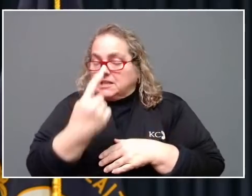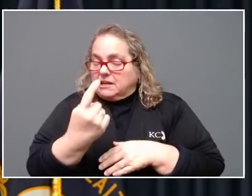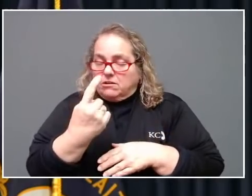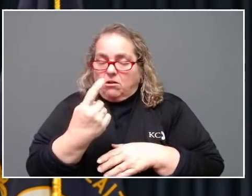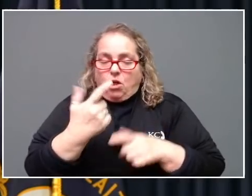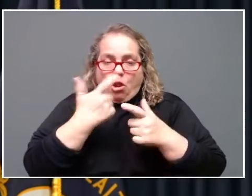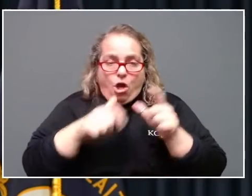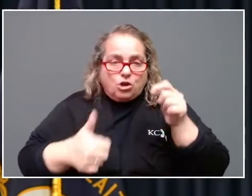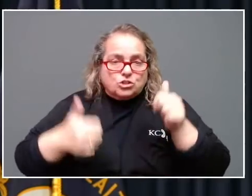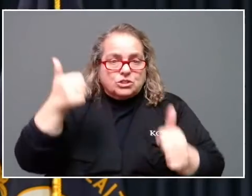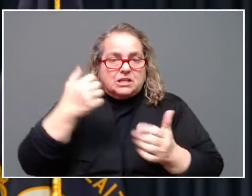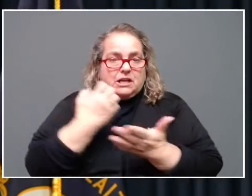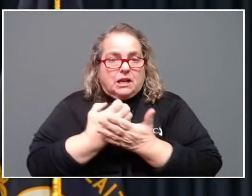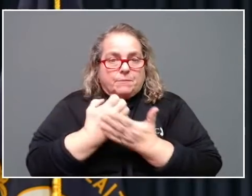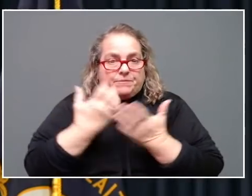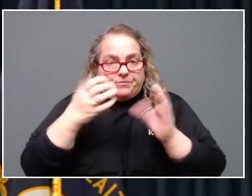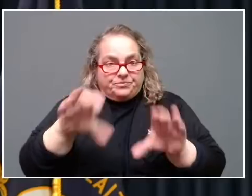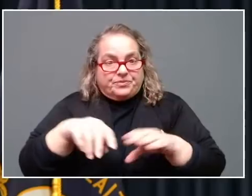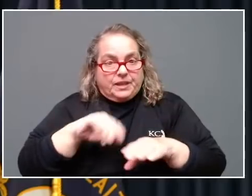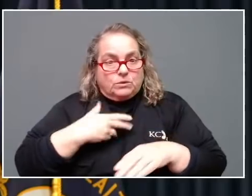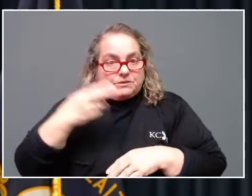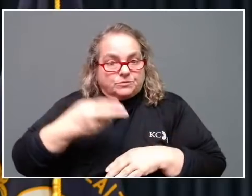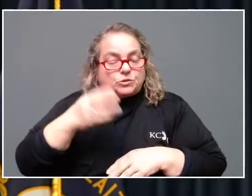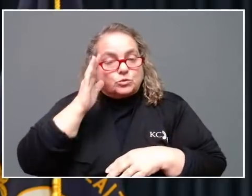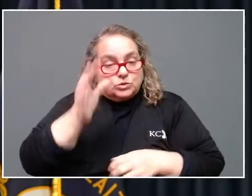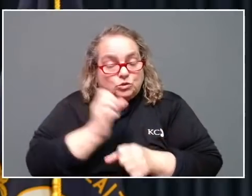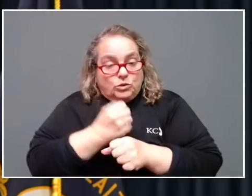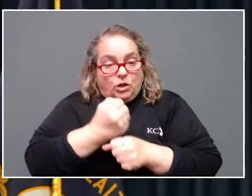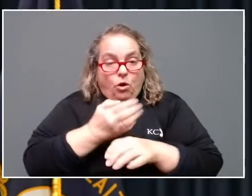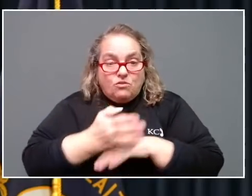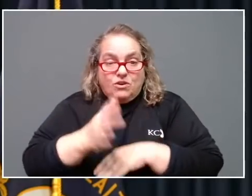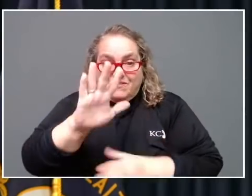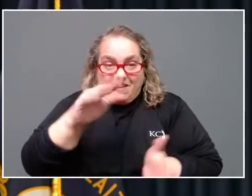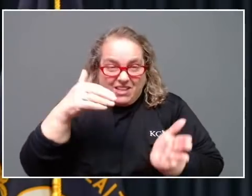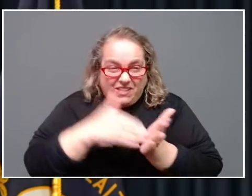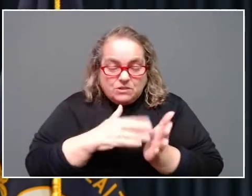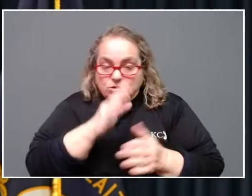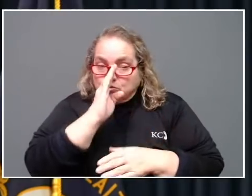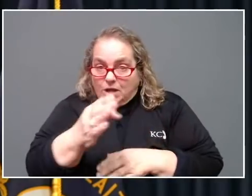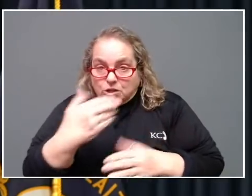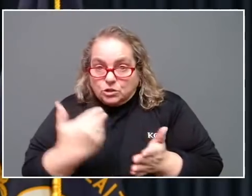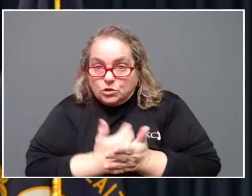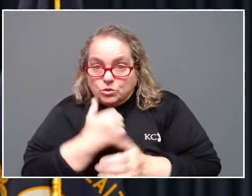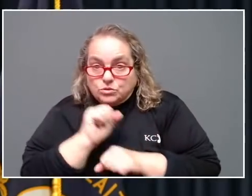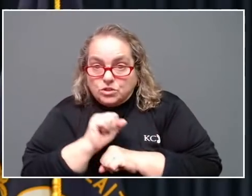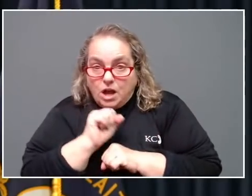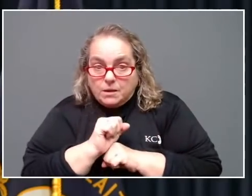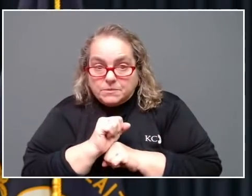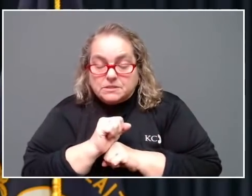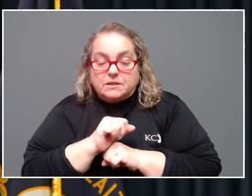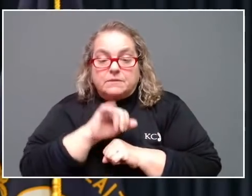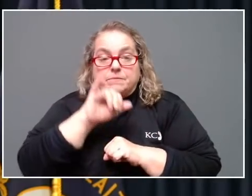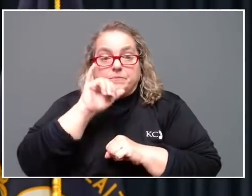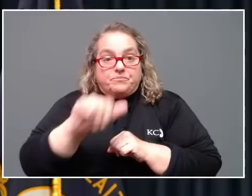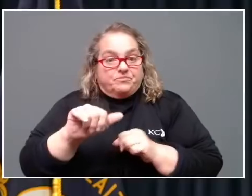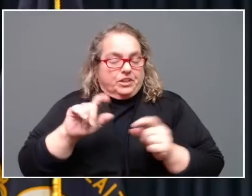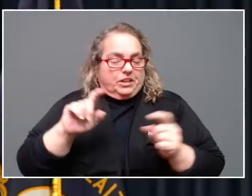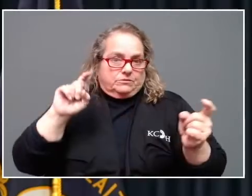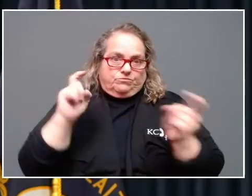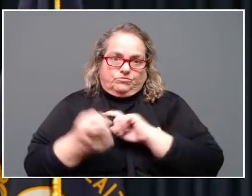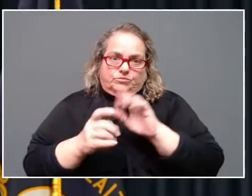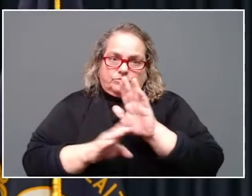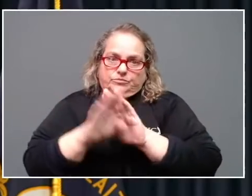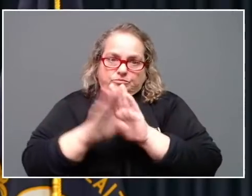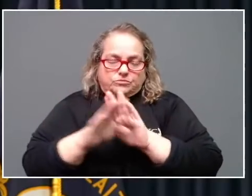history. It's going to create over 5,000 direct new jobs. This transformative development requires the